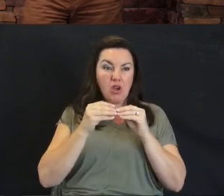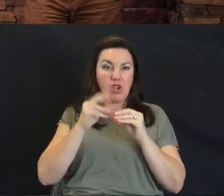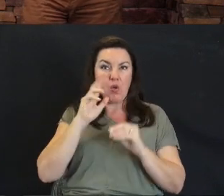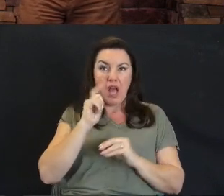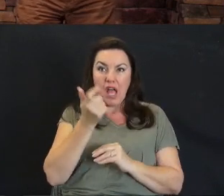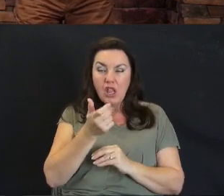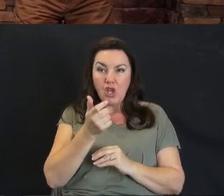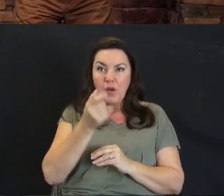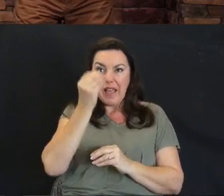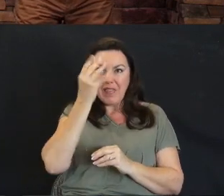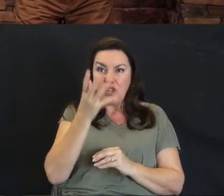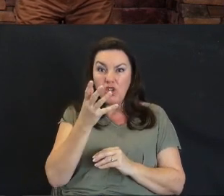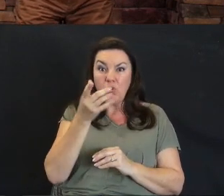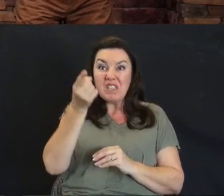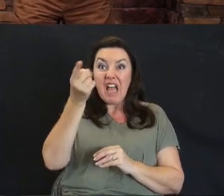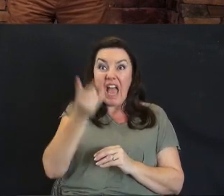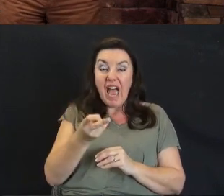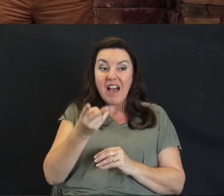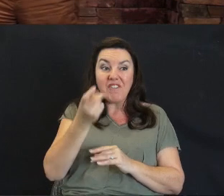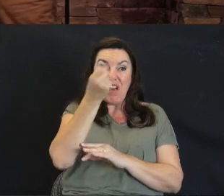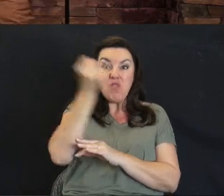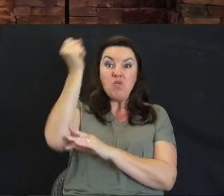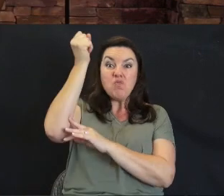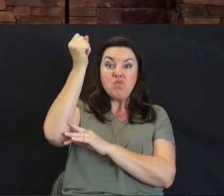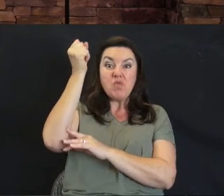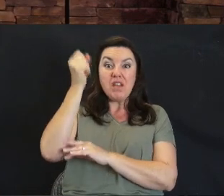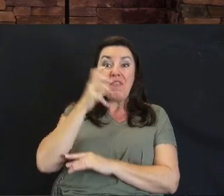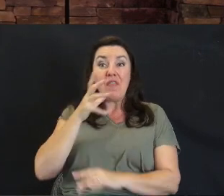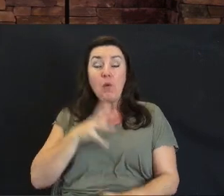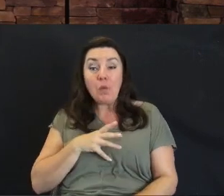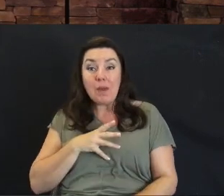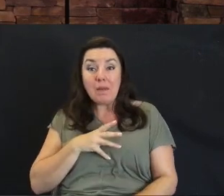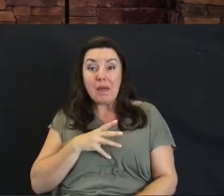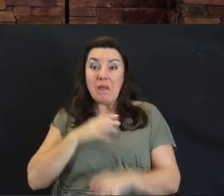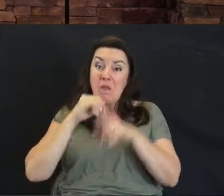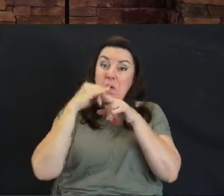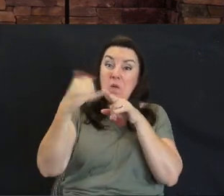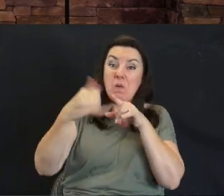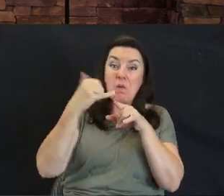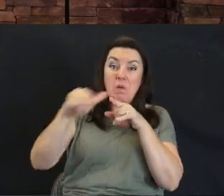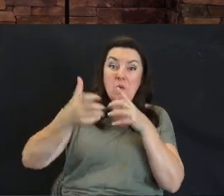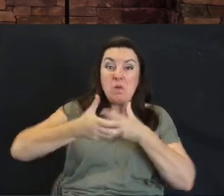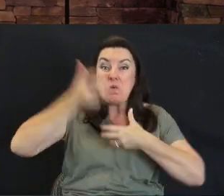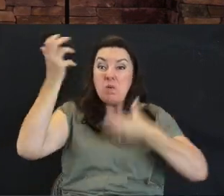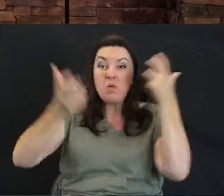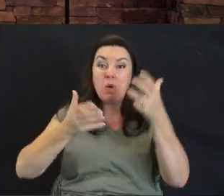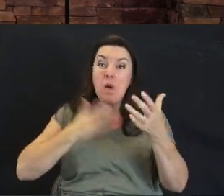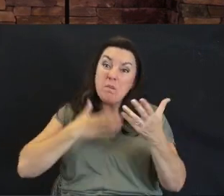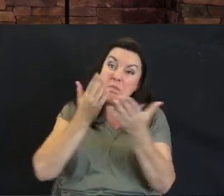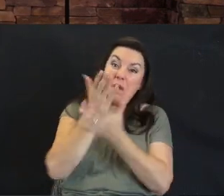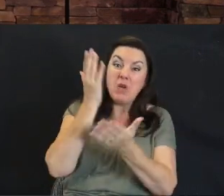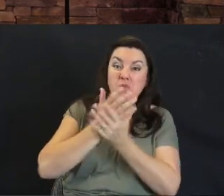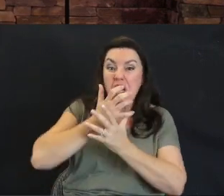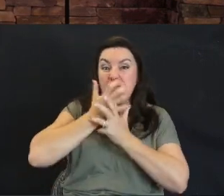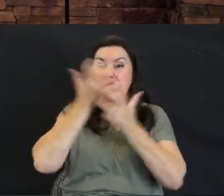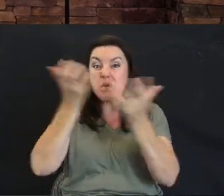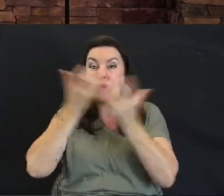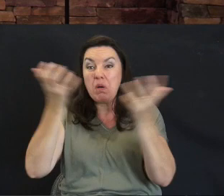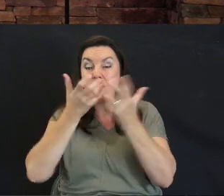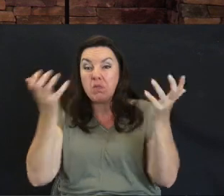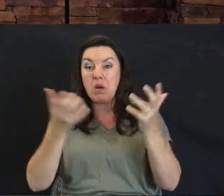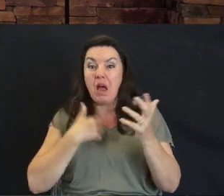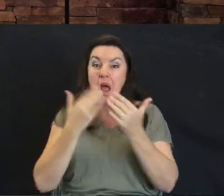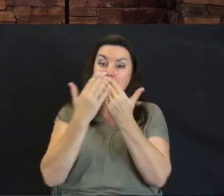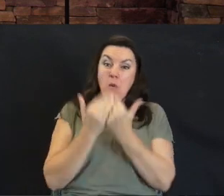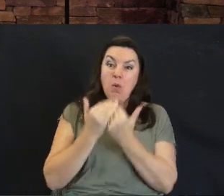I look at the rioters Half of them are women Being belligerent And screaming on the streets That their rights Aren't being demanded And that they're being oppressed And